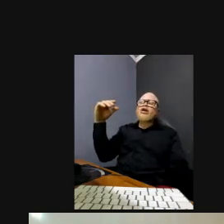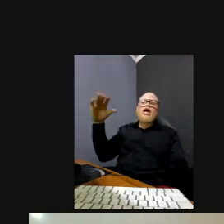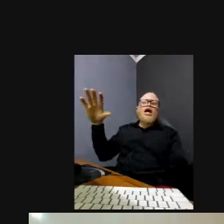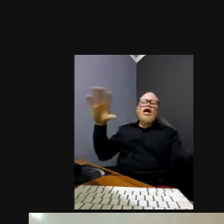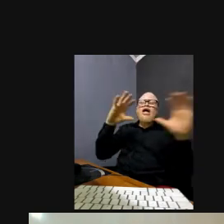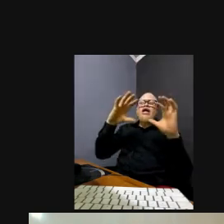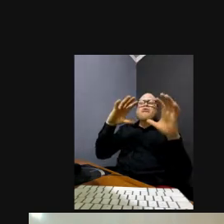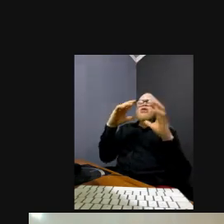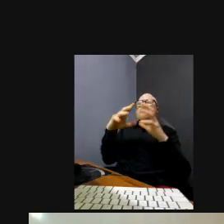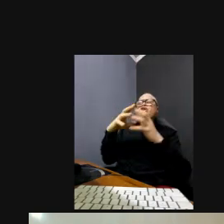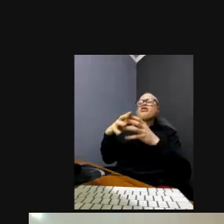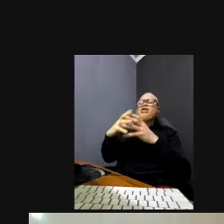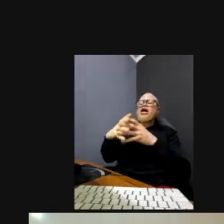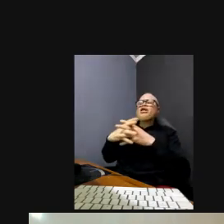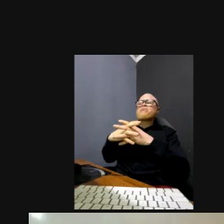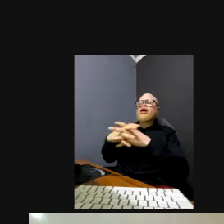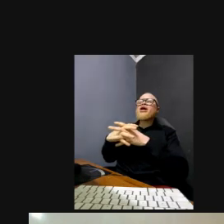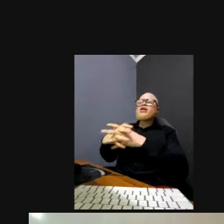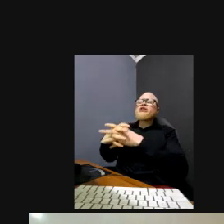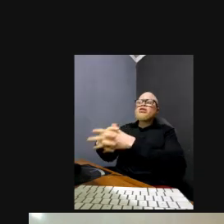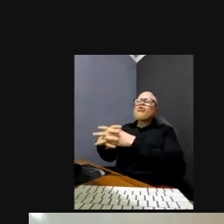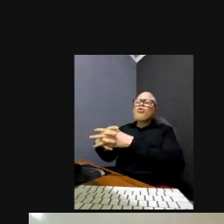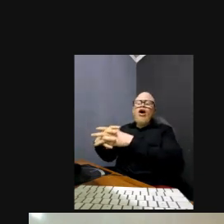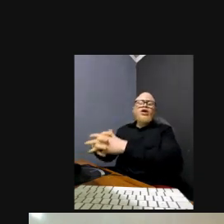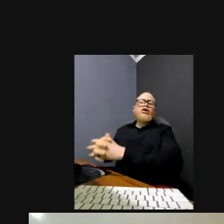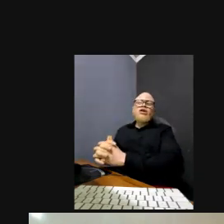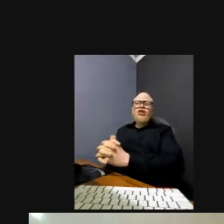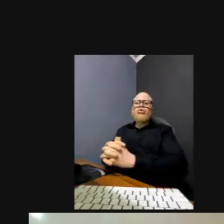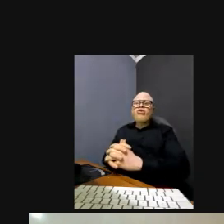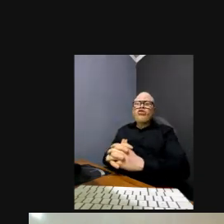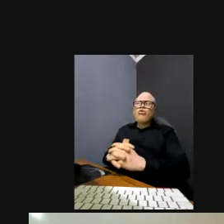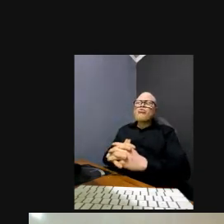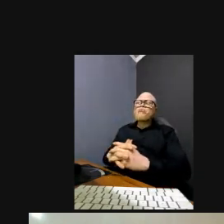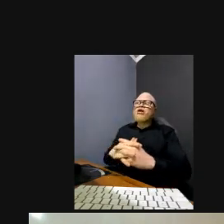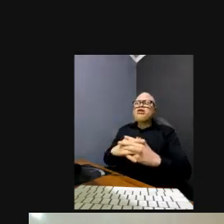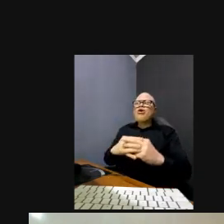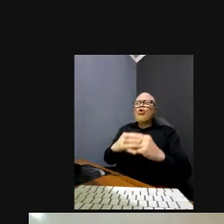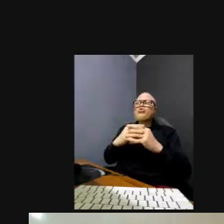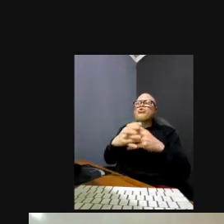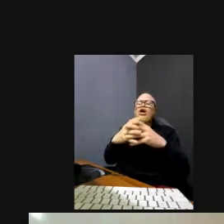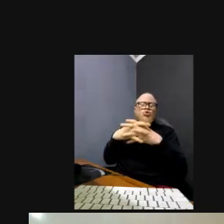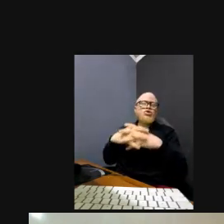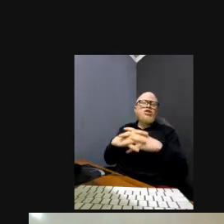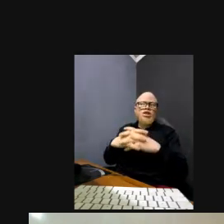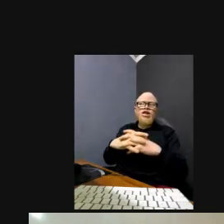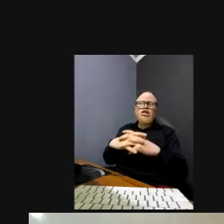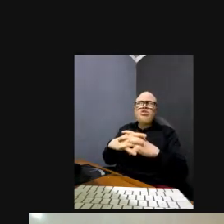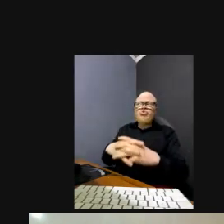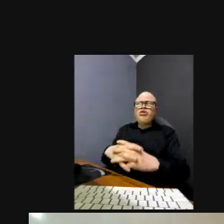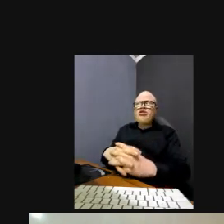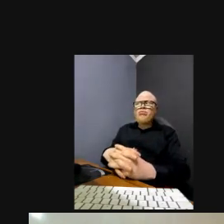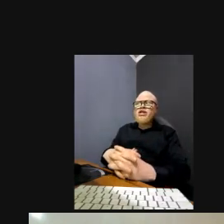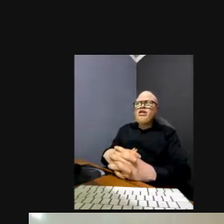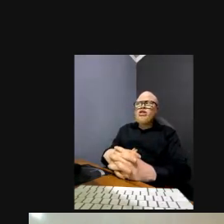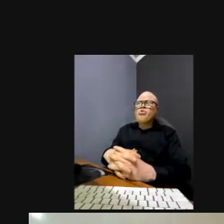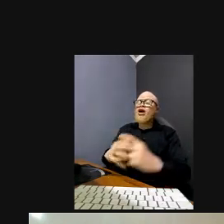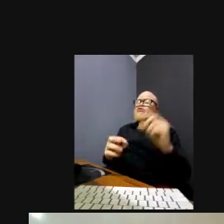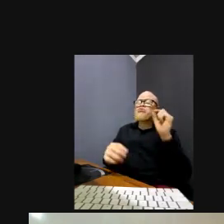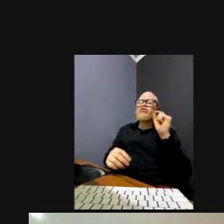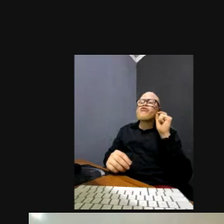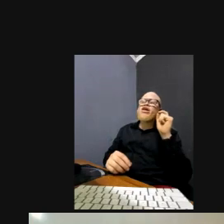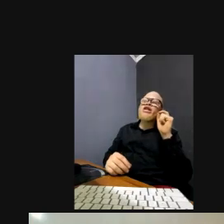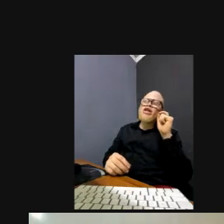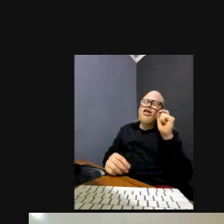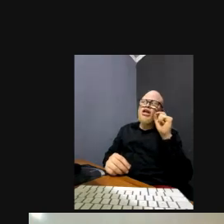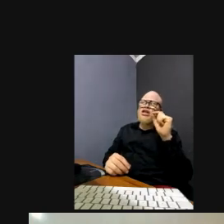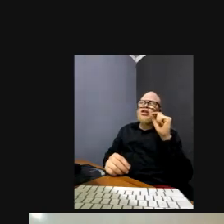are doing. And as much as I might or I agree with you, but also as content creators with disabilities, we have to